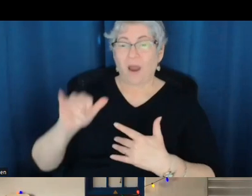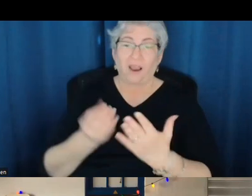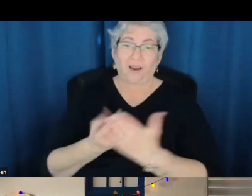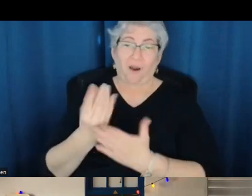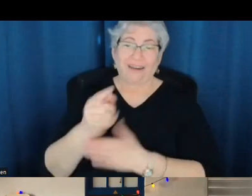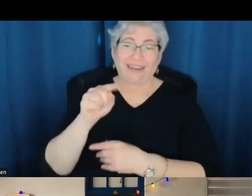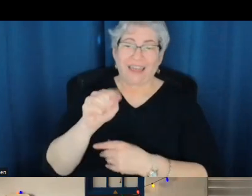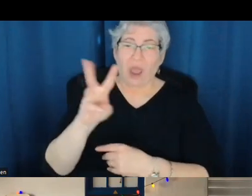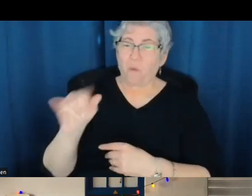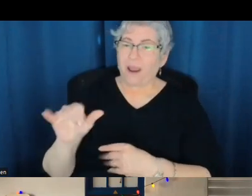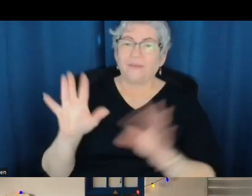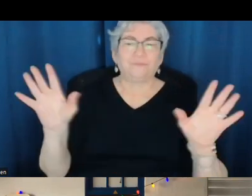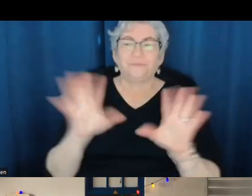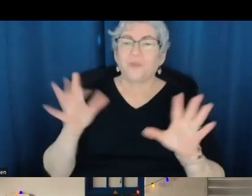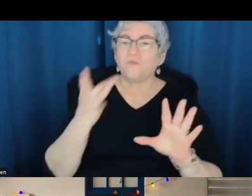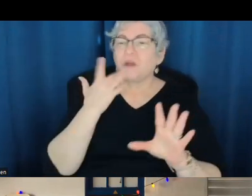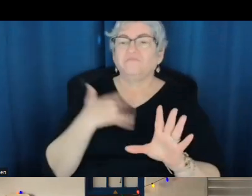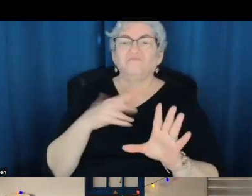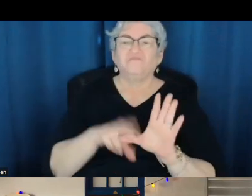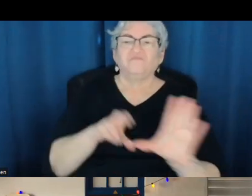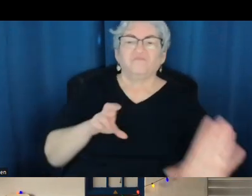So I take a step back,